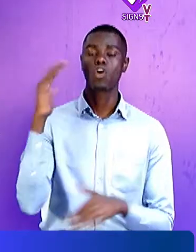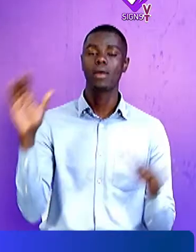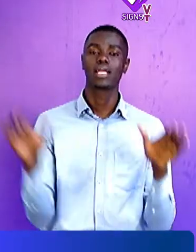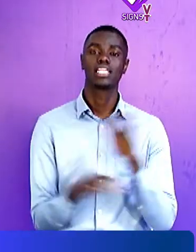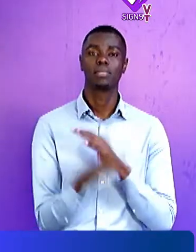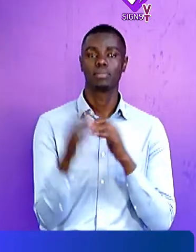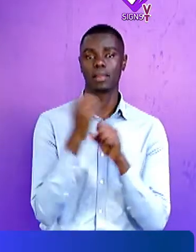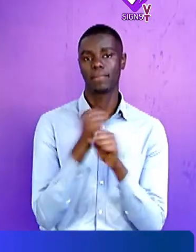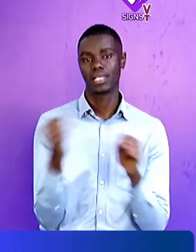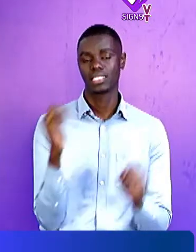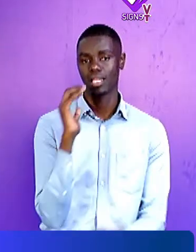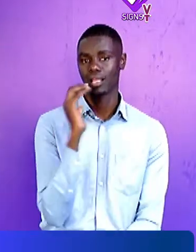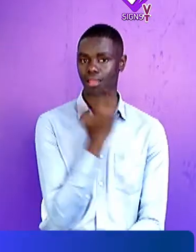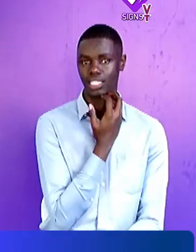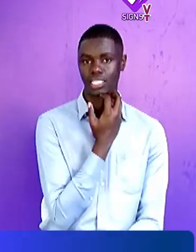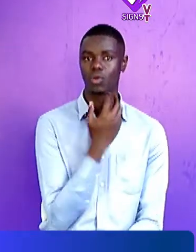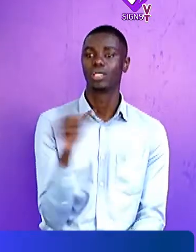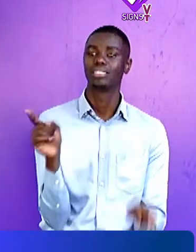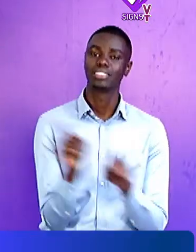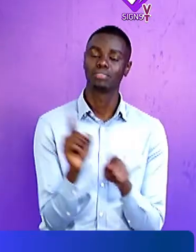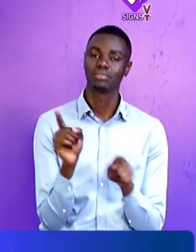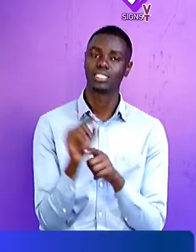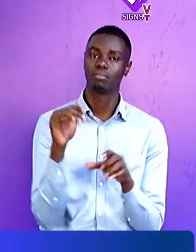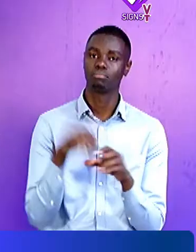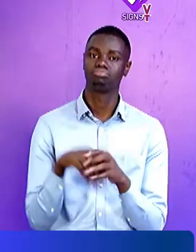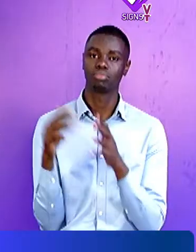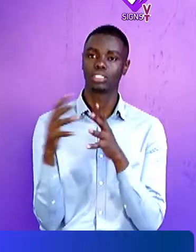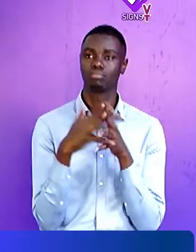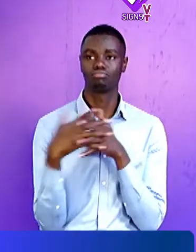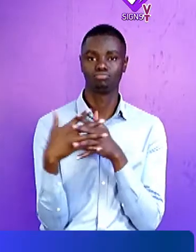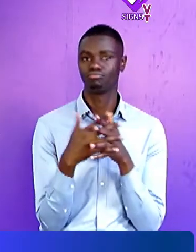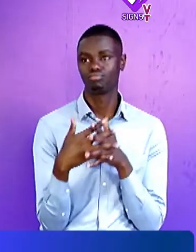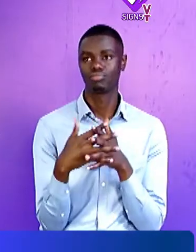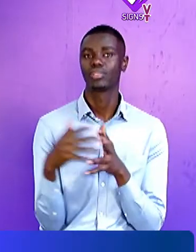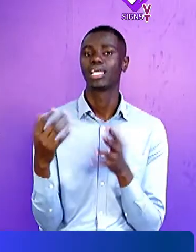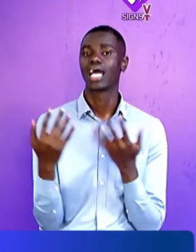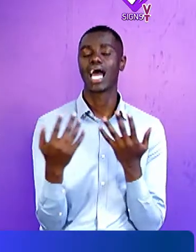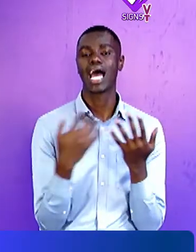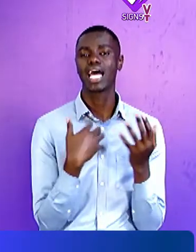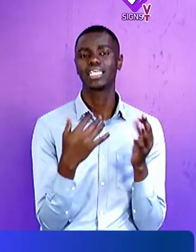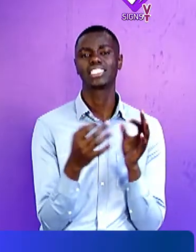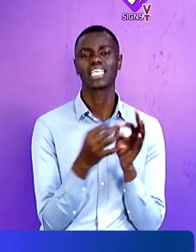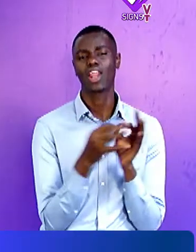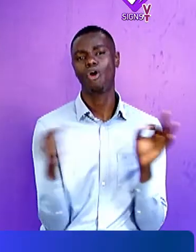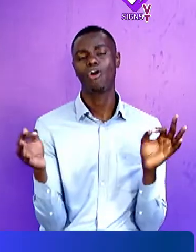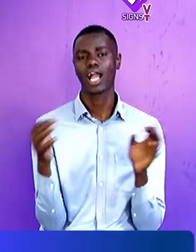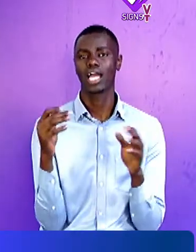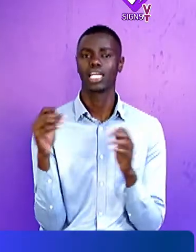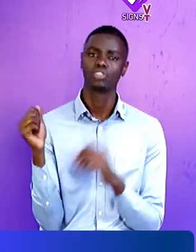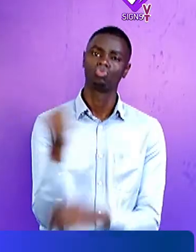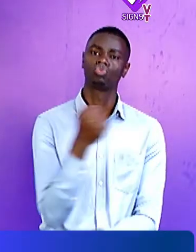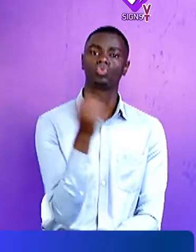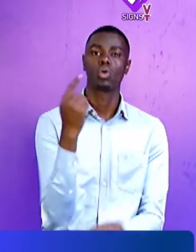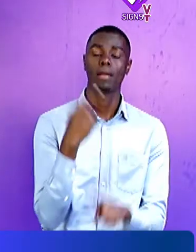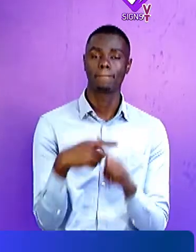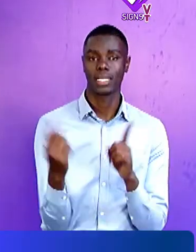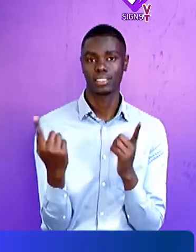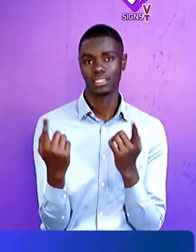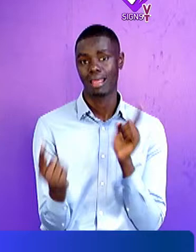president, Rigathi Gachagua, is still in the United States. It has turned out to be a longer tour than anticipated, but he made